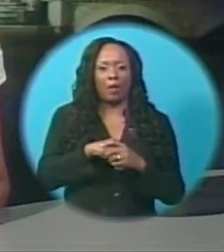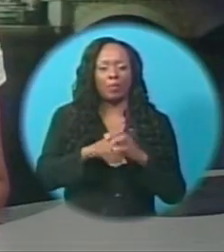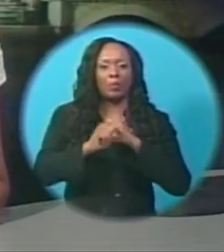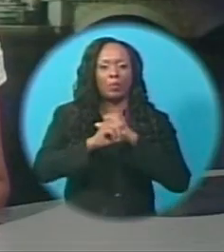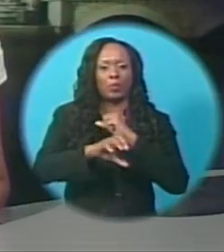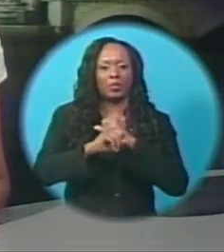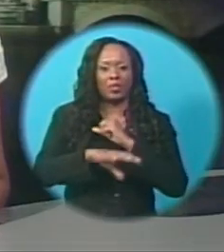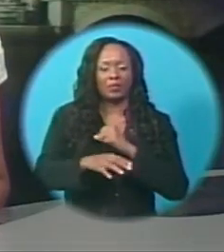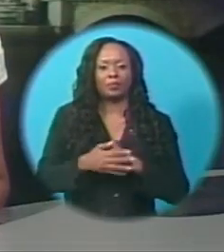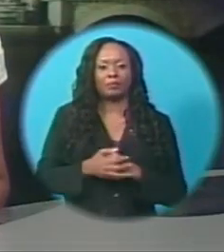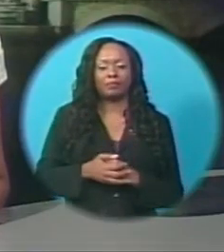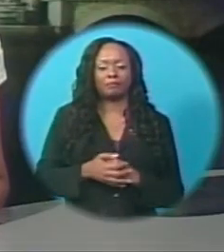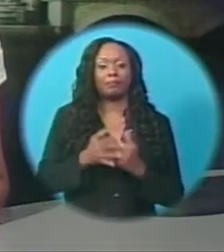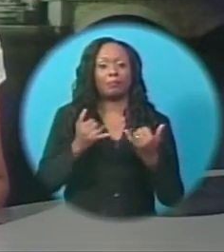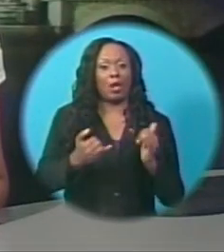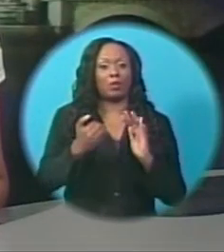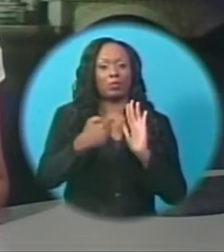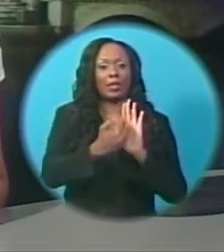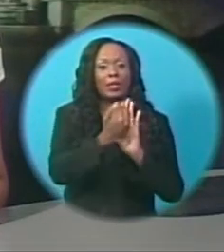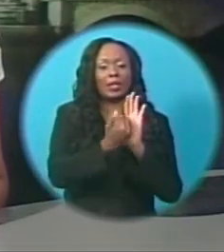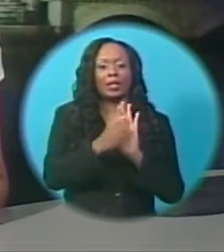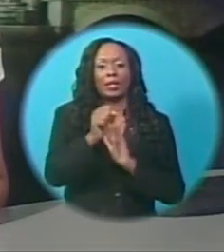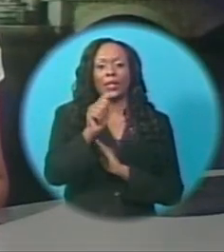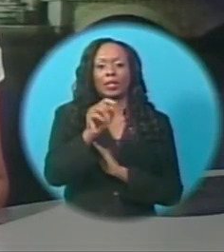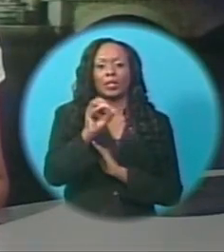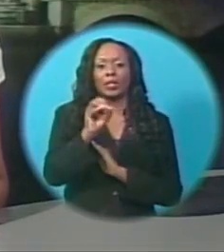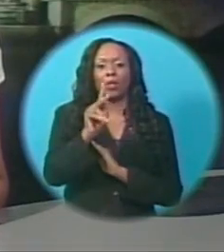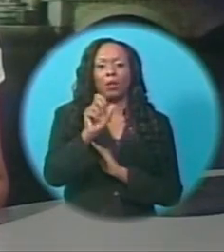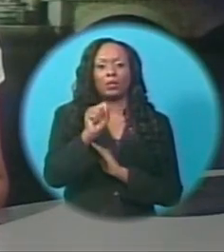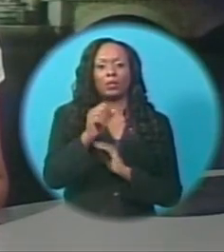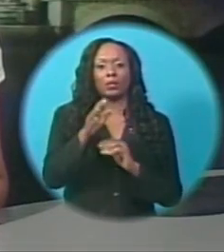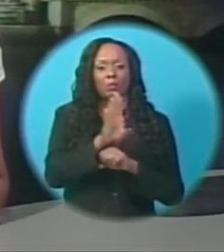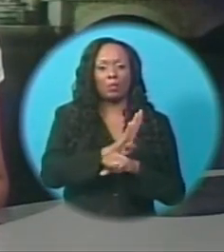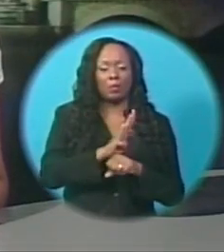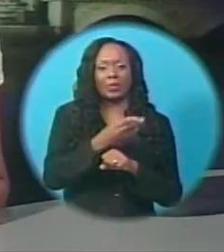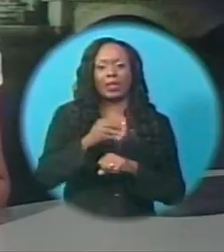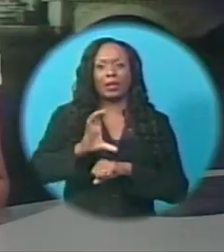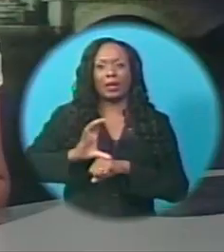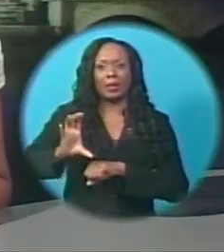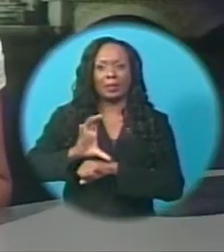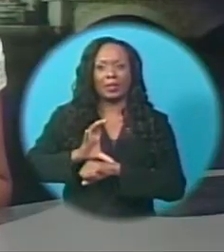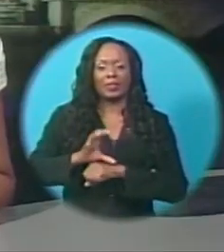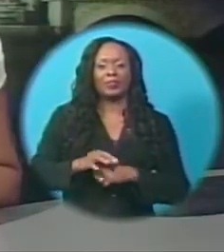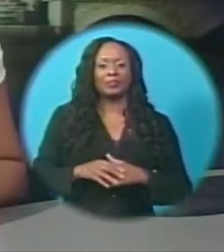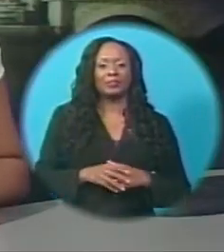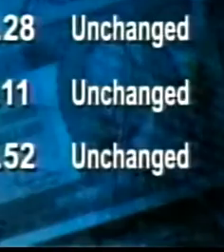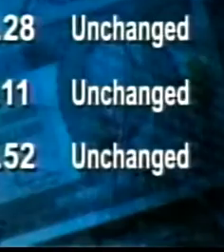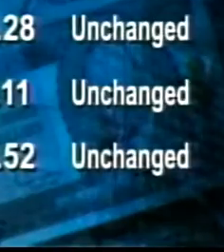campaign. And here now is a look at how stocks traded on selected exchanges across our region.